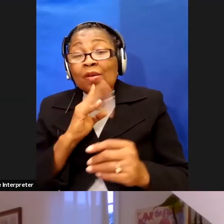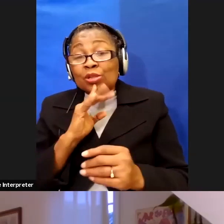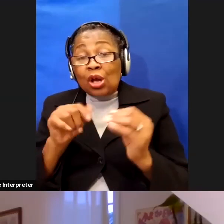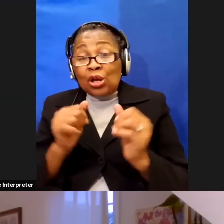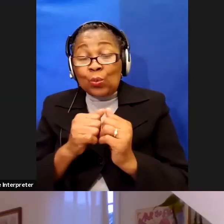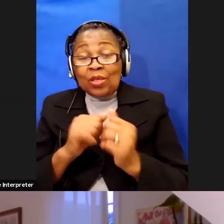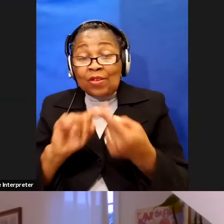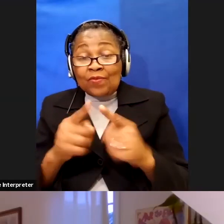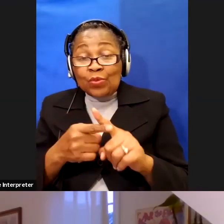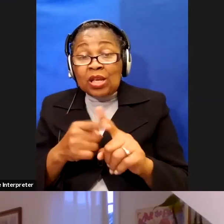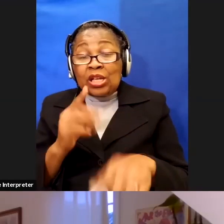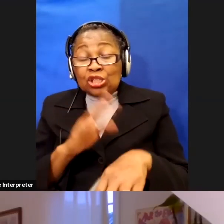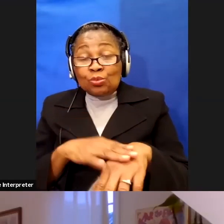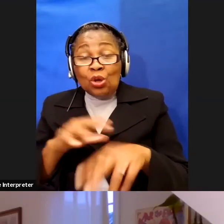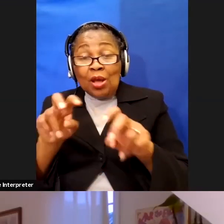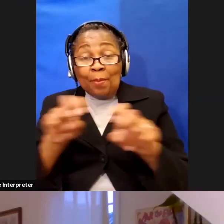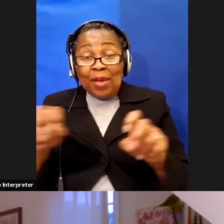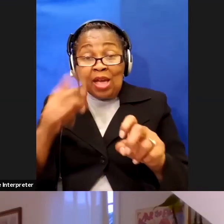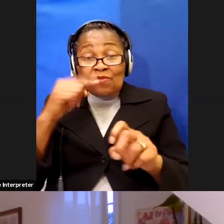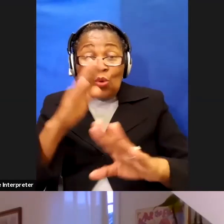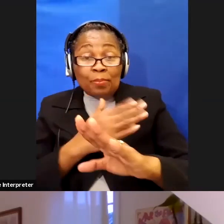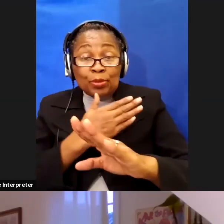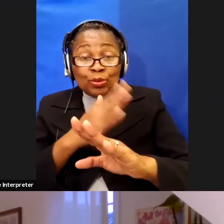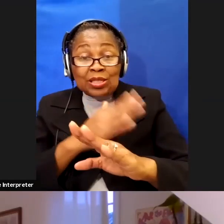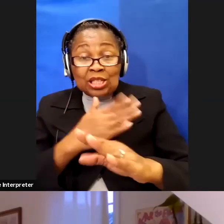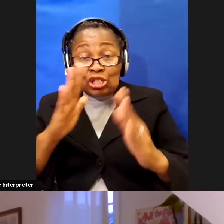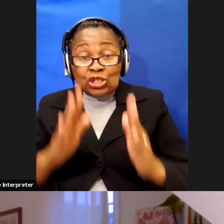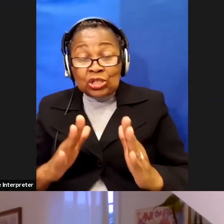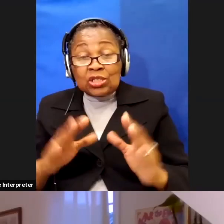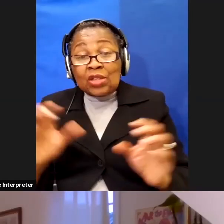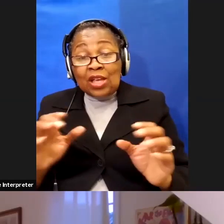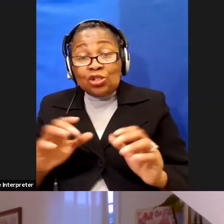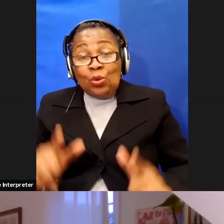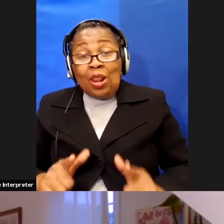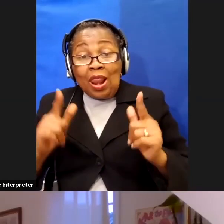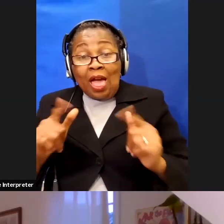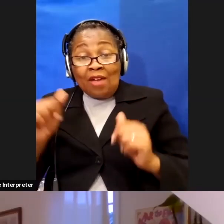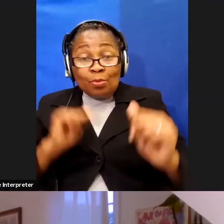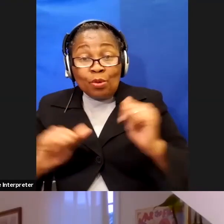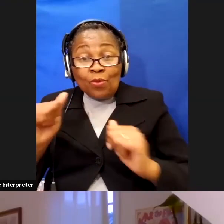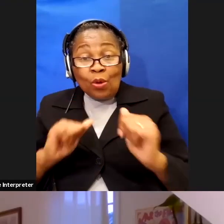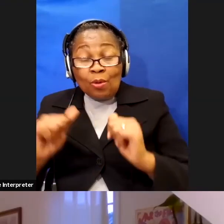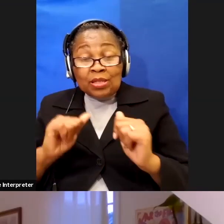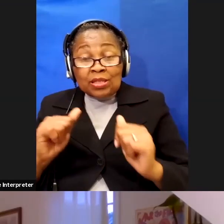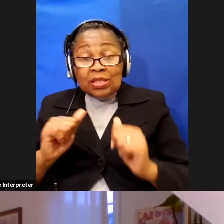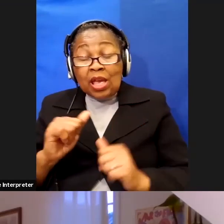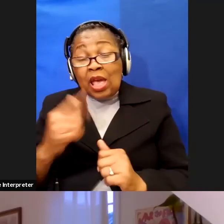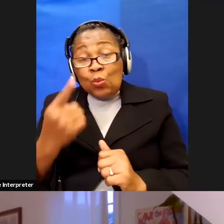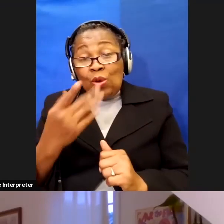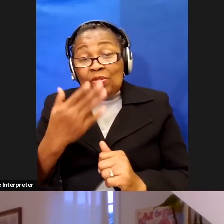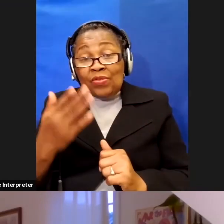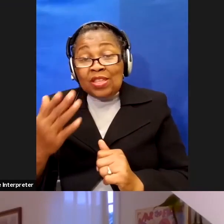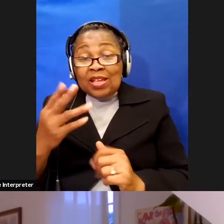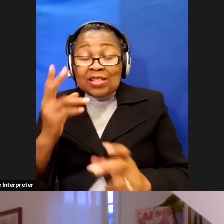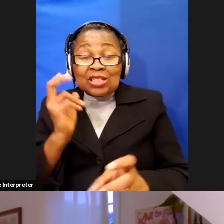on a panel for musicians and that do live performance. And one of the things that's hard when you're deaf or hard